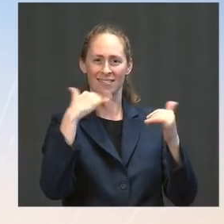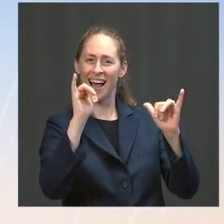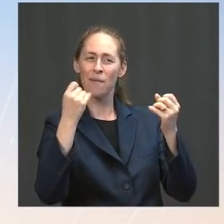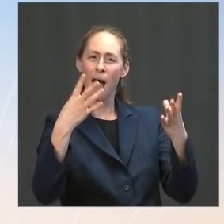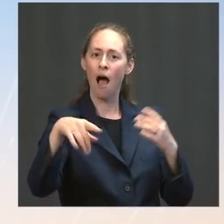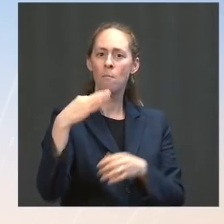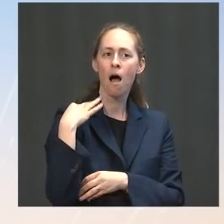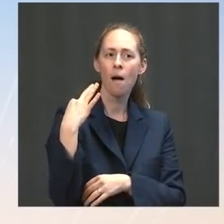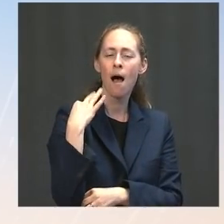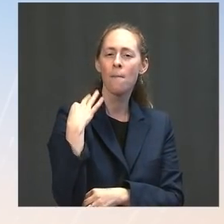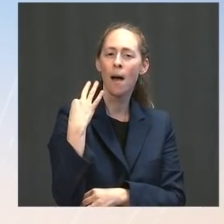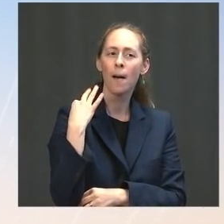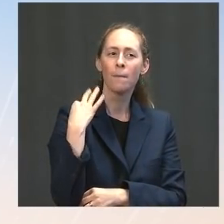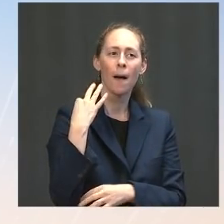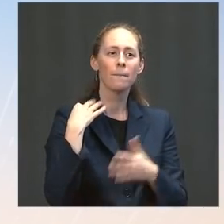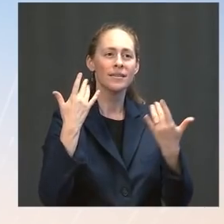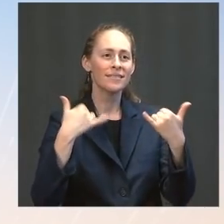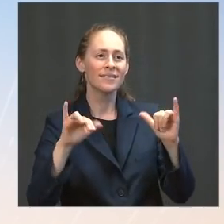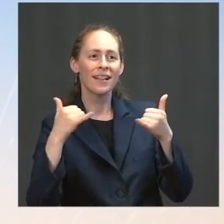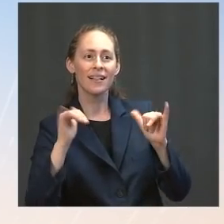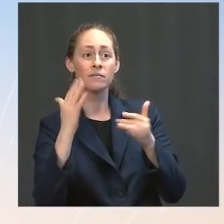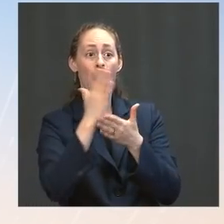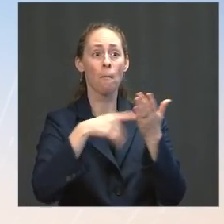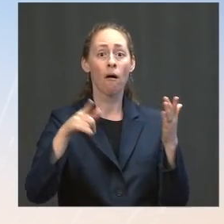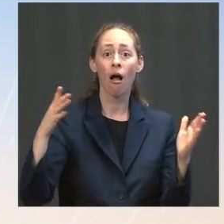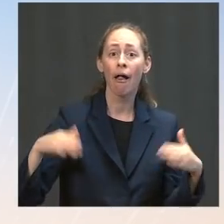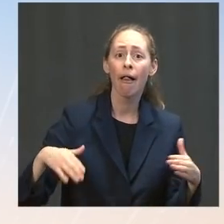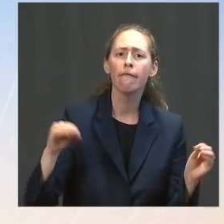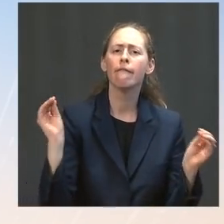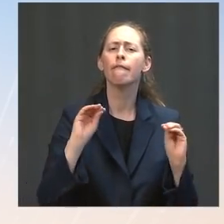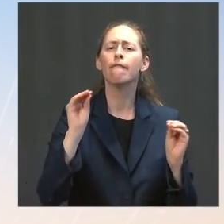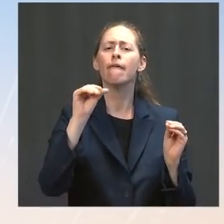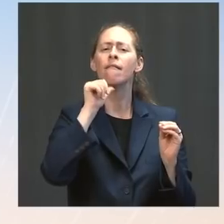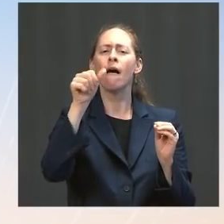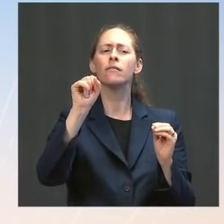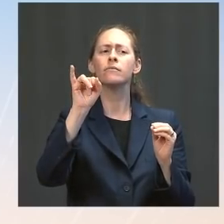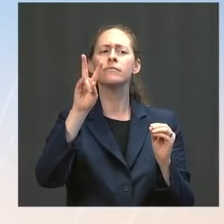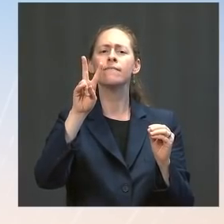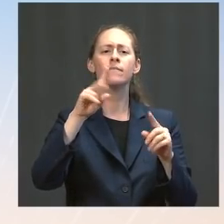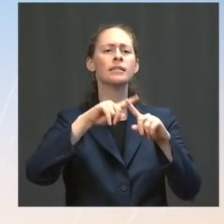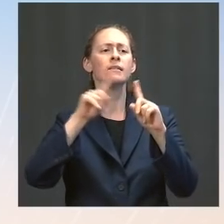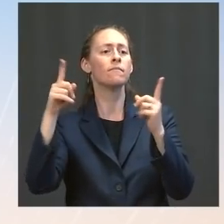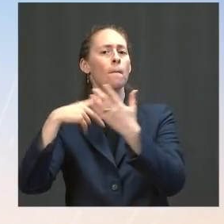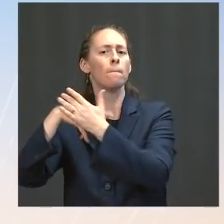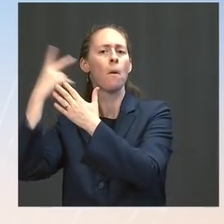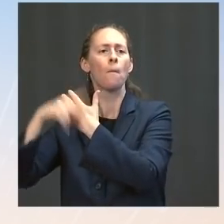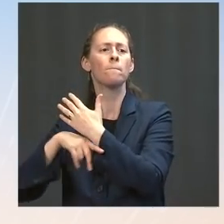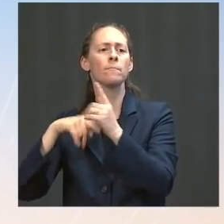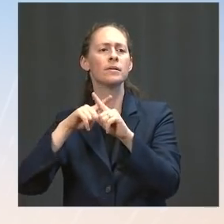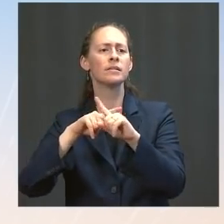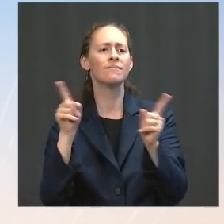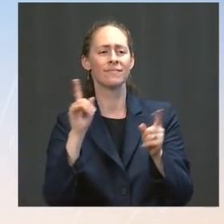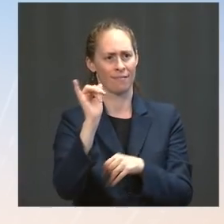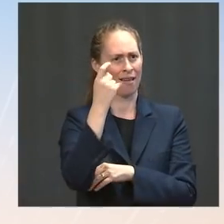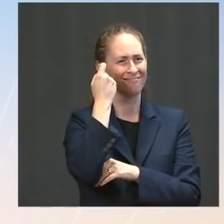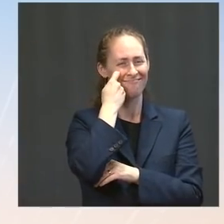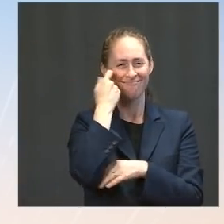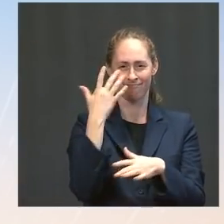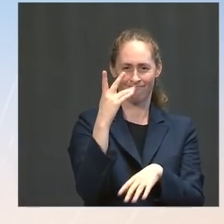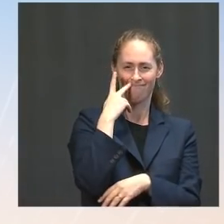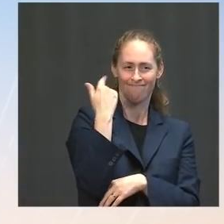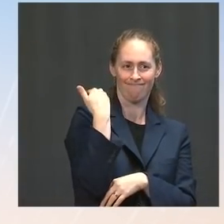the numbers to give you an understanding, all of you, everybody, an understanding that while we started with as many as 6,000 a